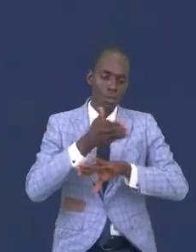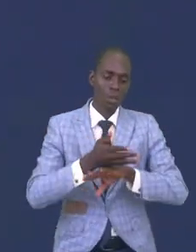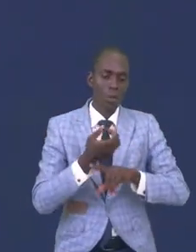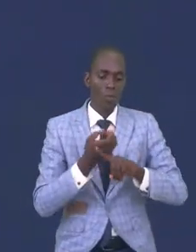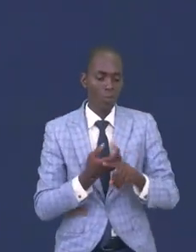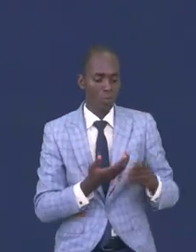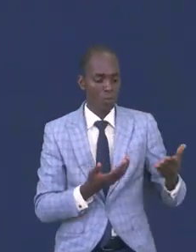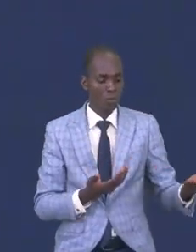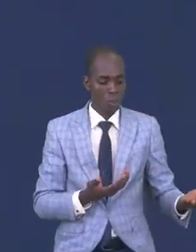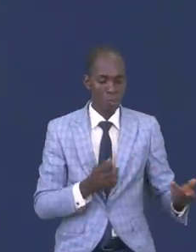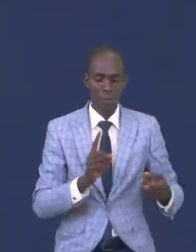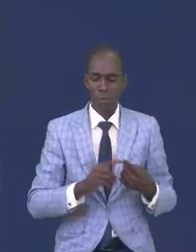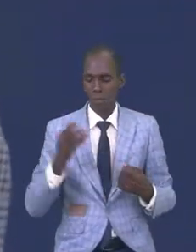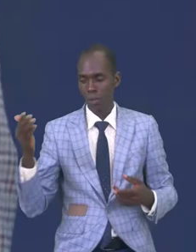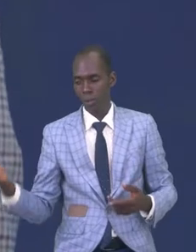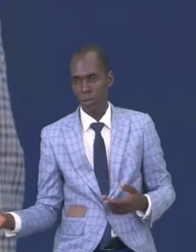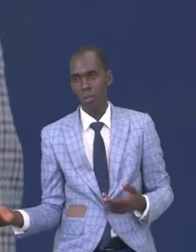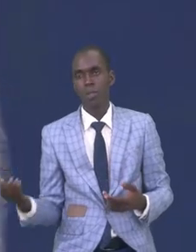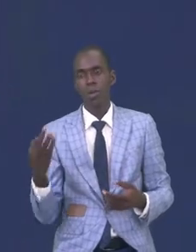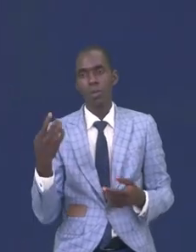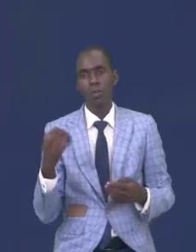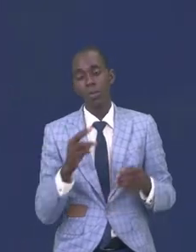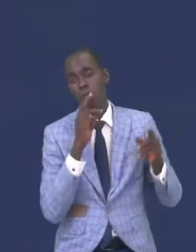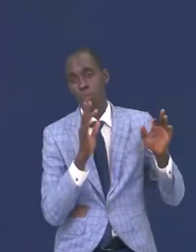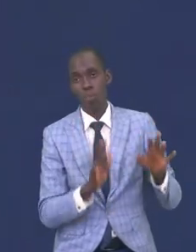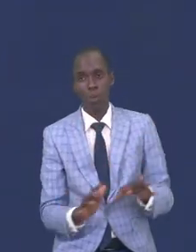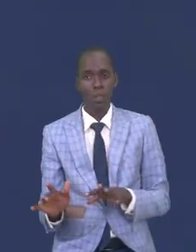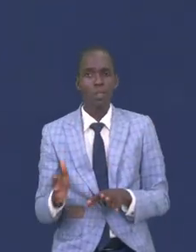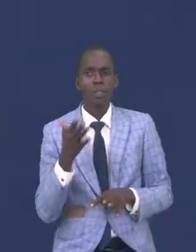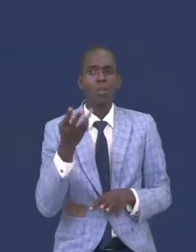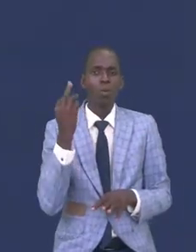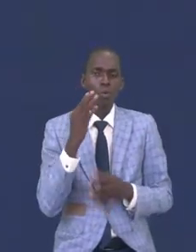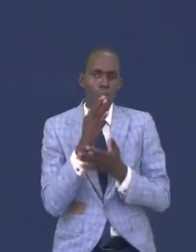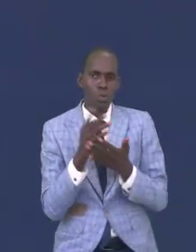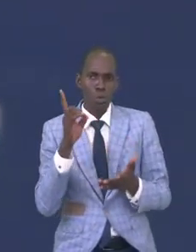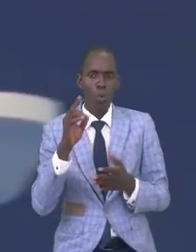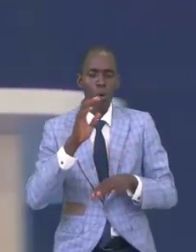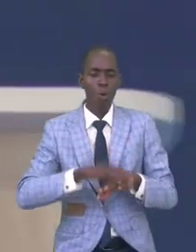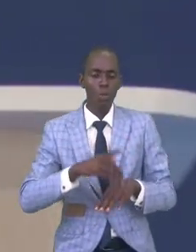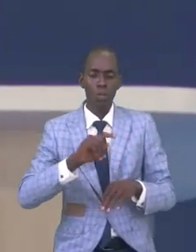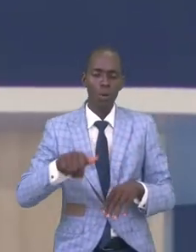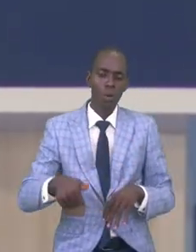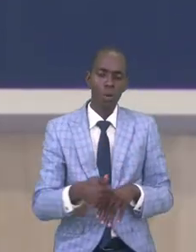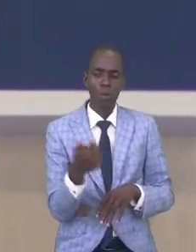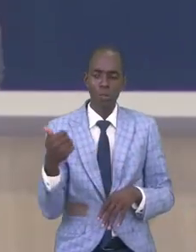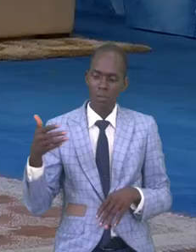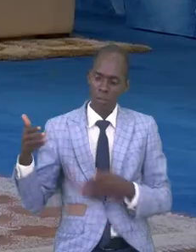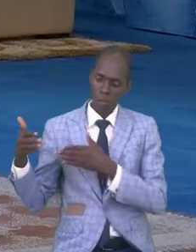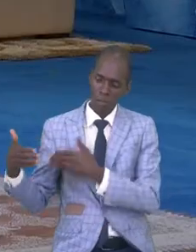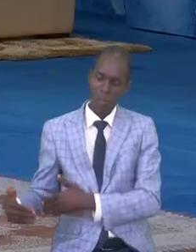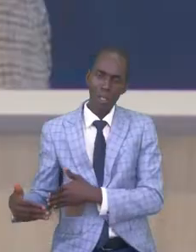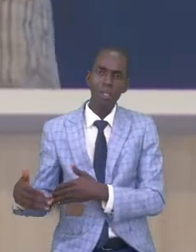side to that side of the lake. There was somebody on the other side that needed